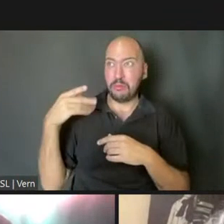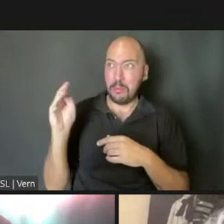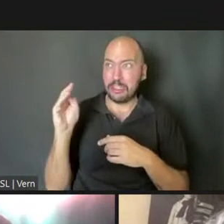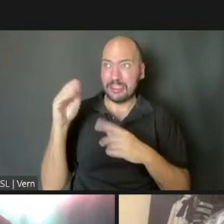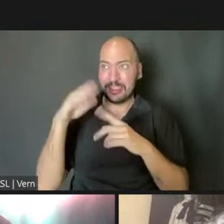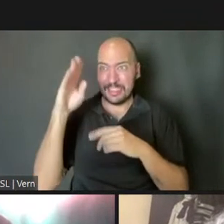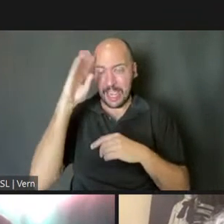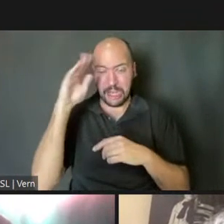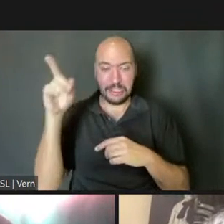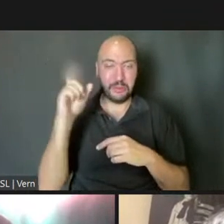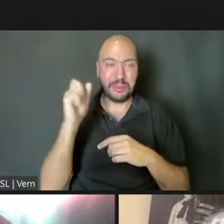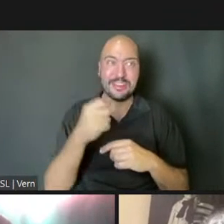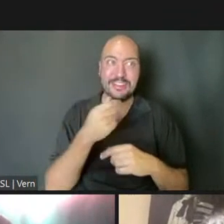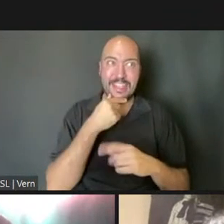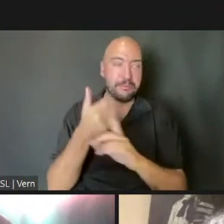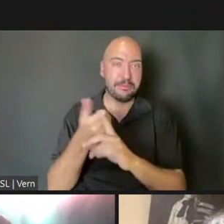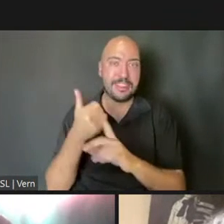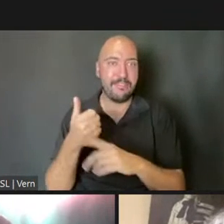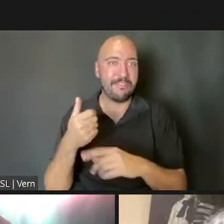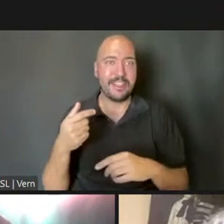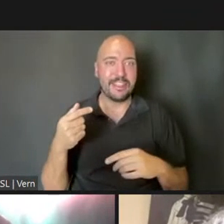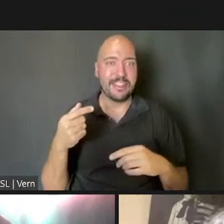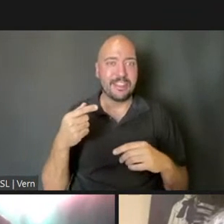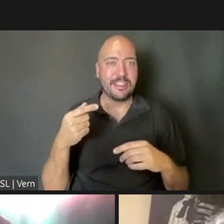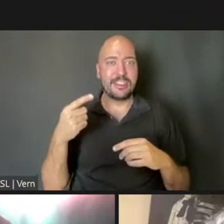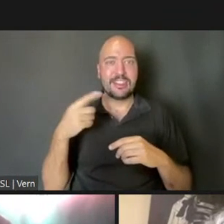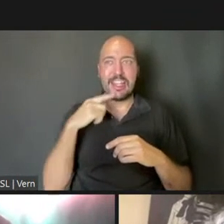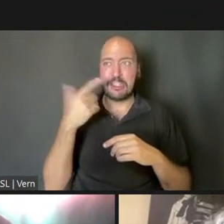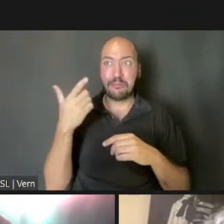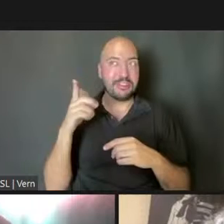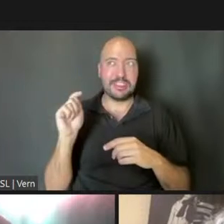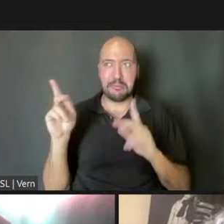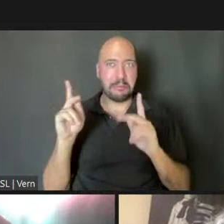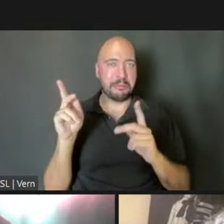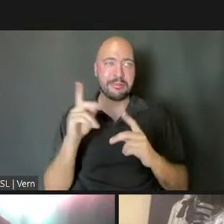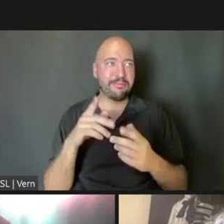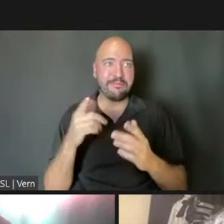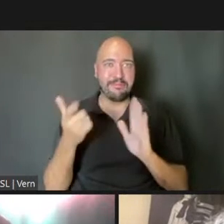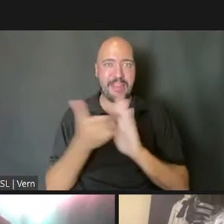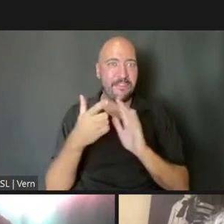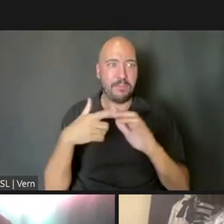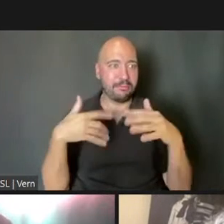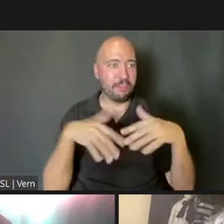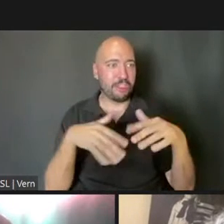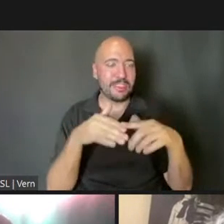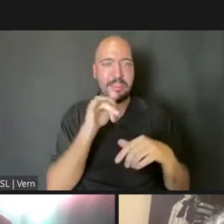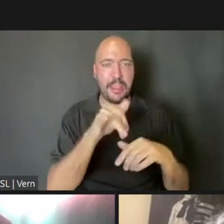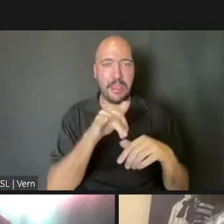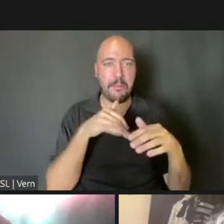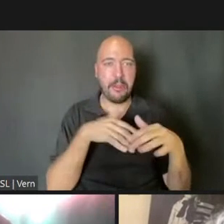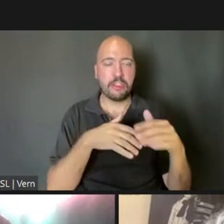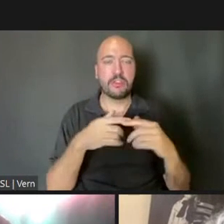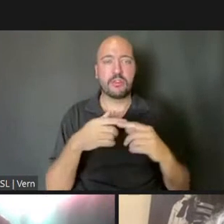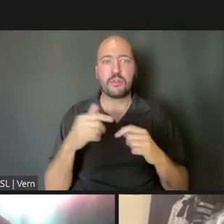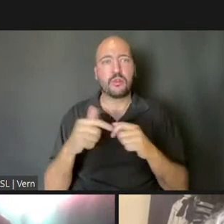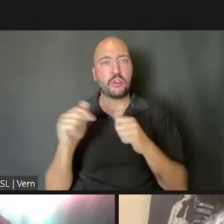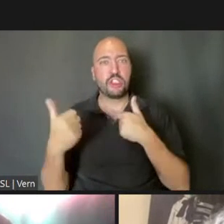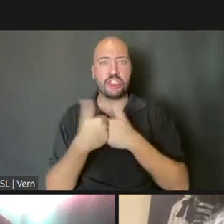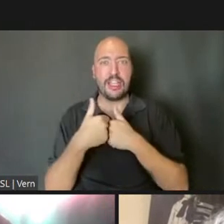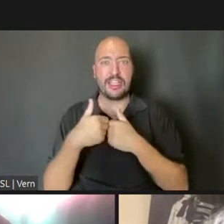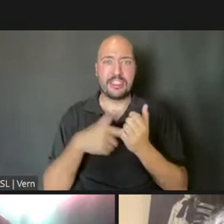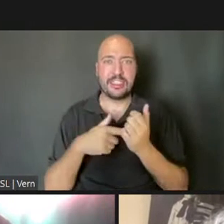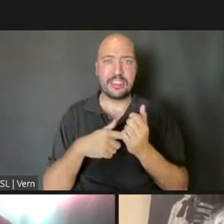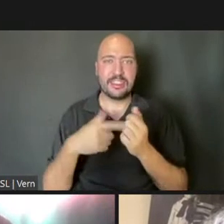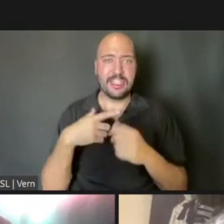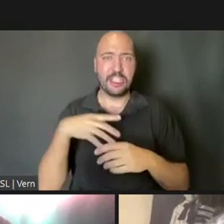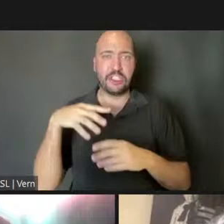gay himself, LGBT people have been banned from walking. And so in order to challenge this, I took part